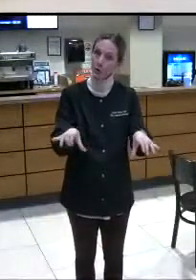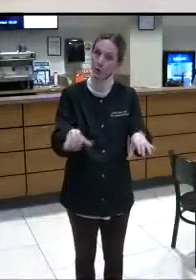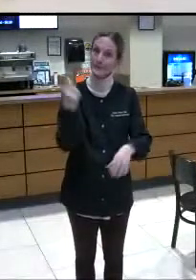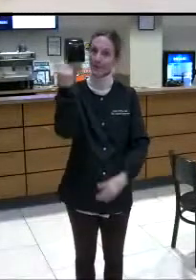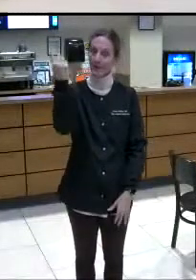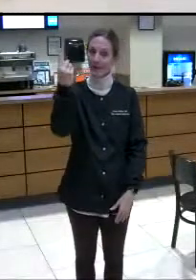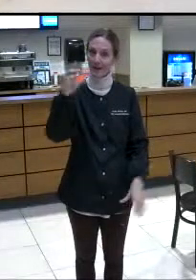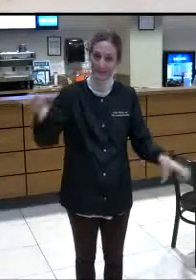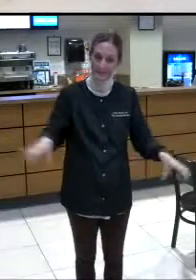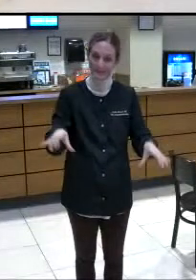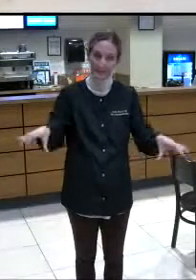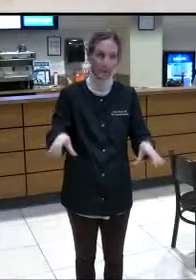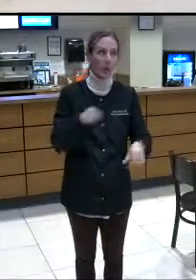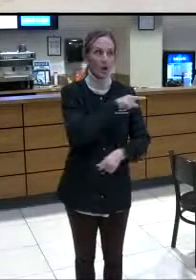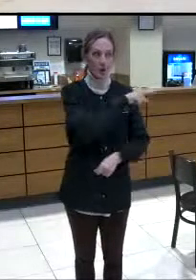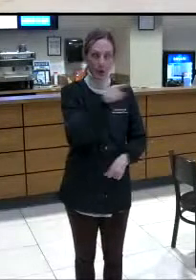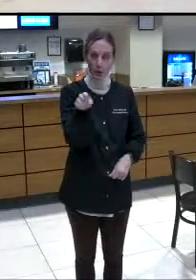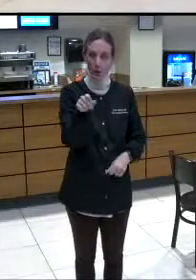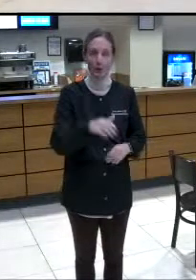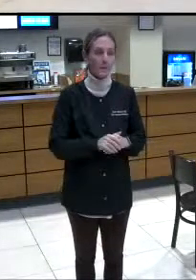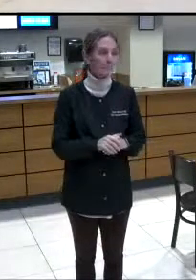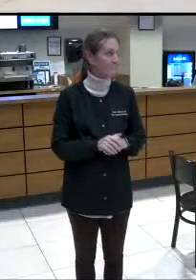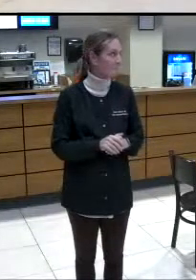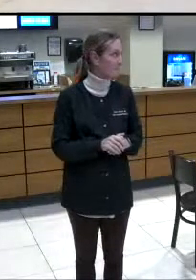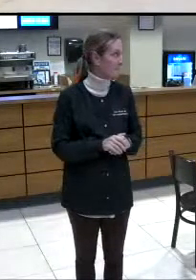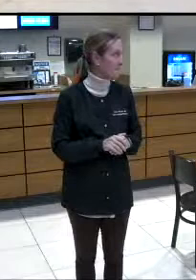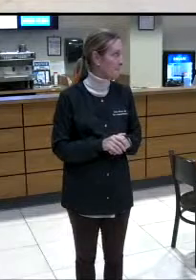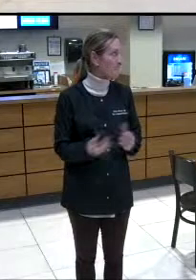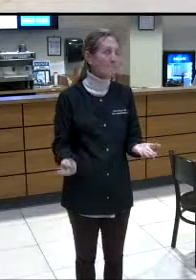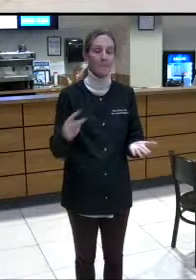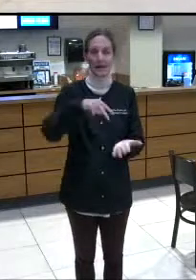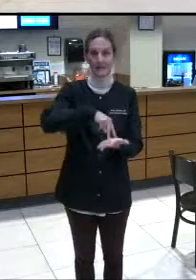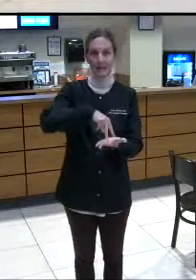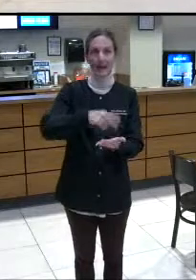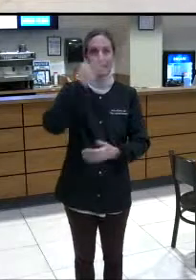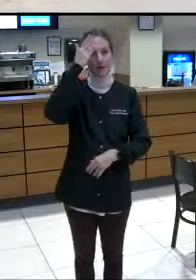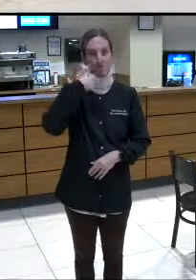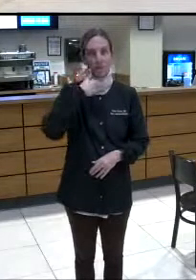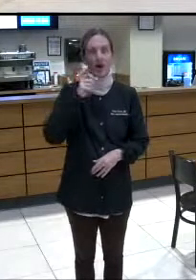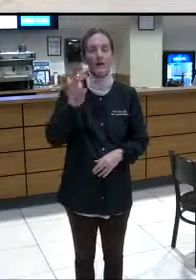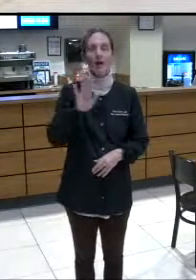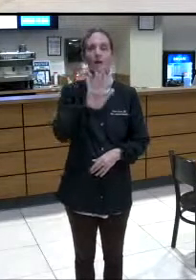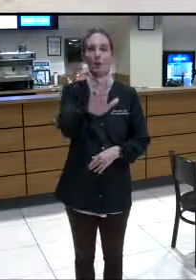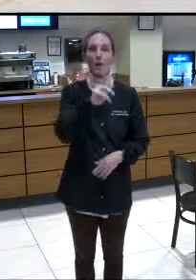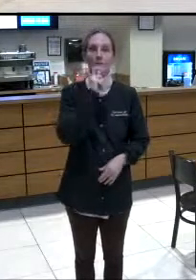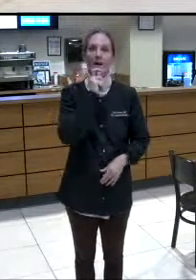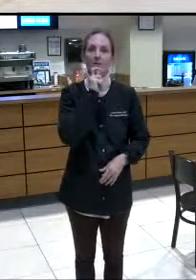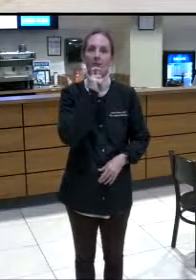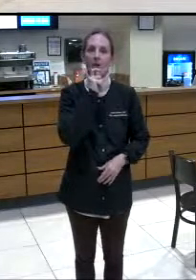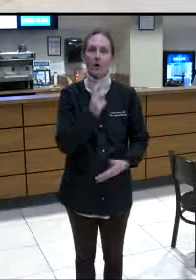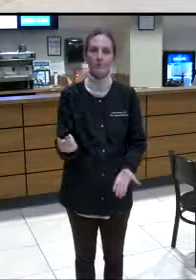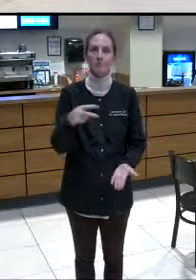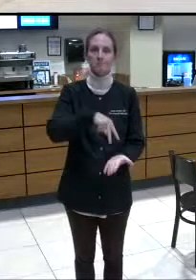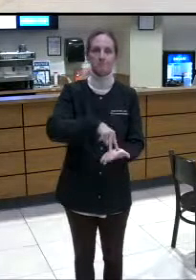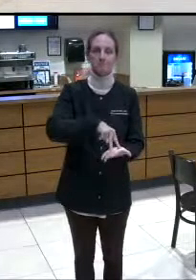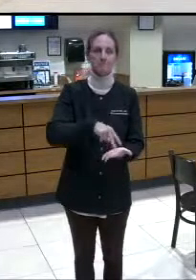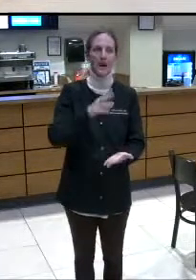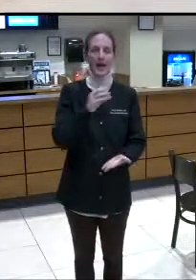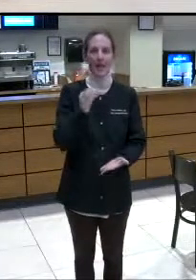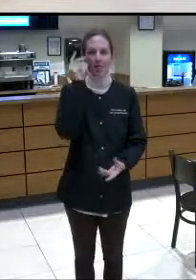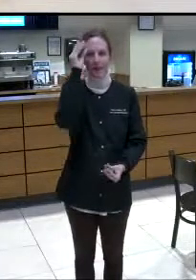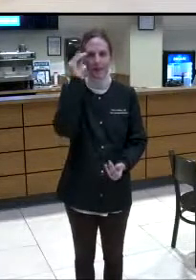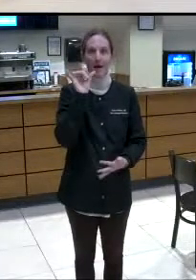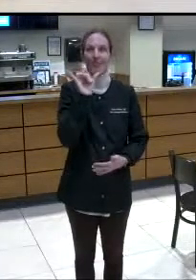all come around and just stand in front of your microphone and think about this